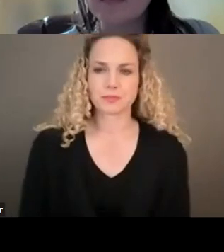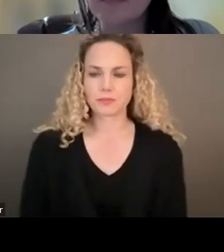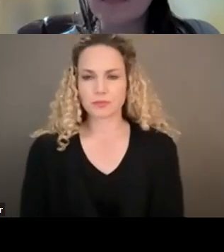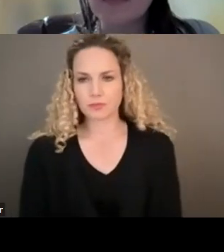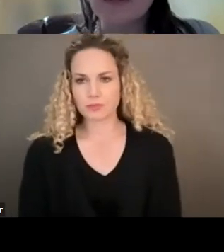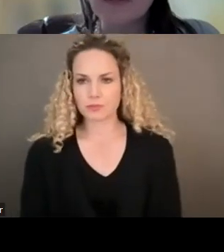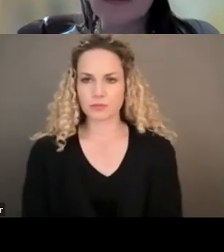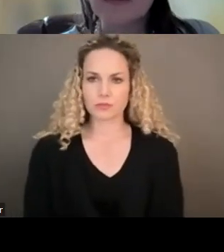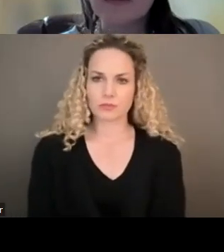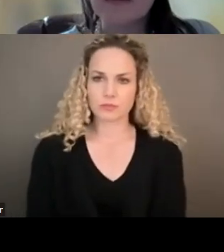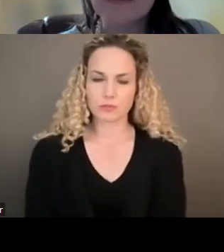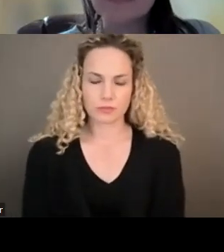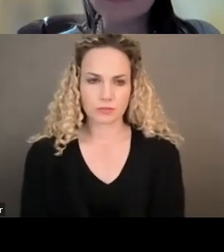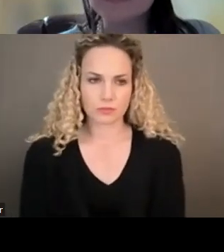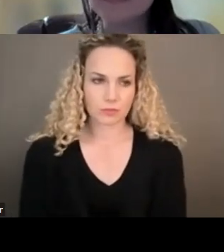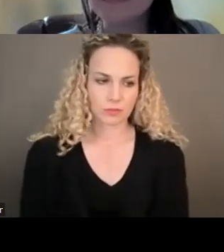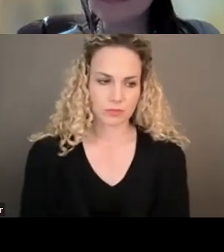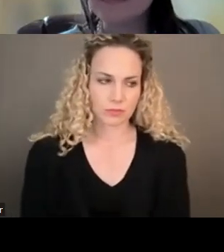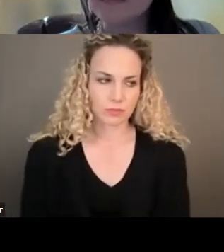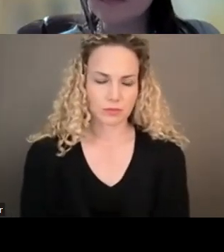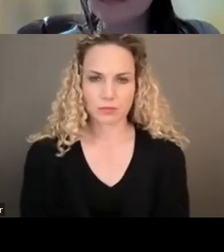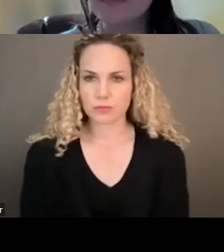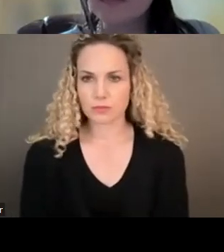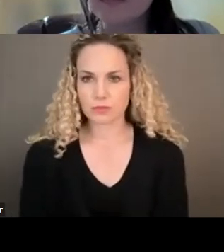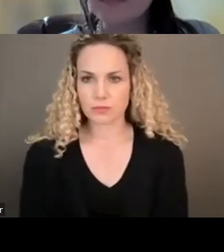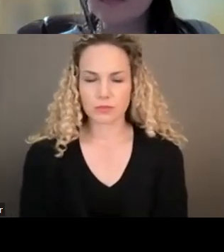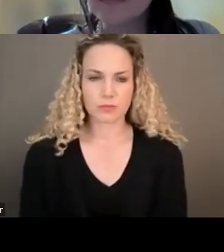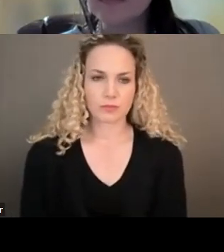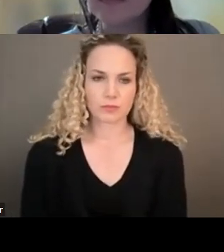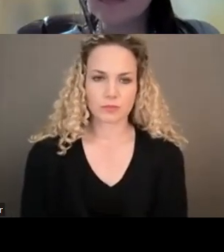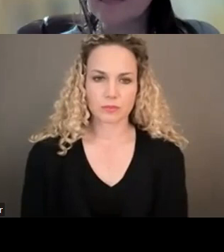ahí. La encuesta del ARPA.